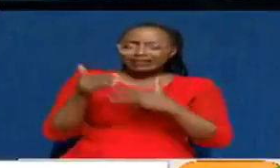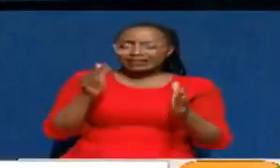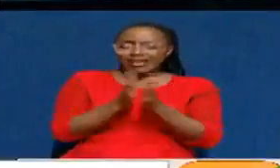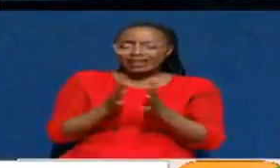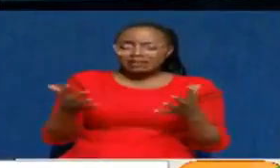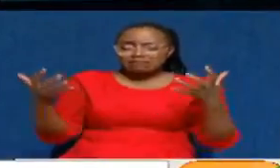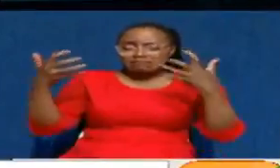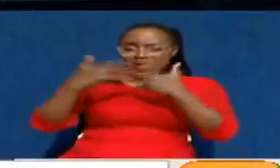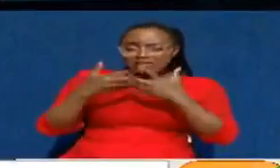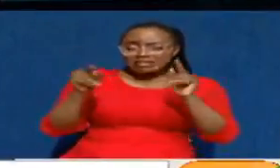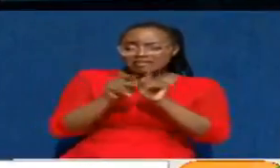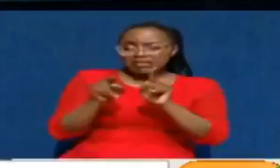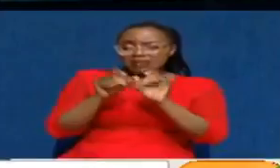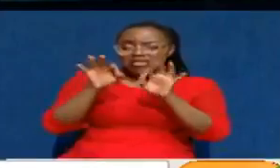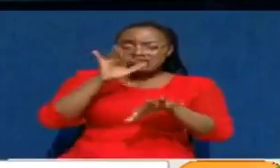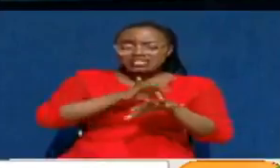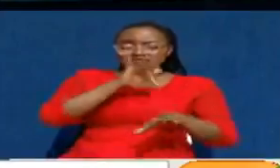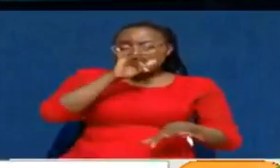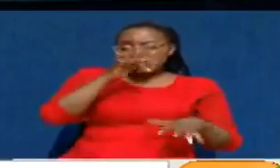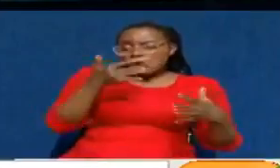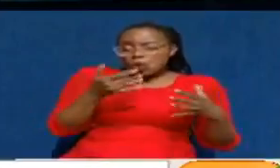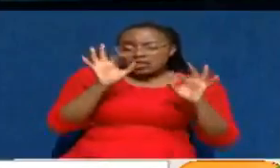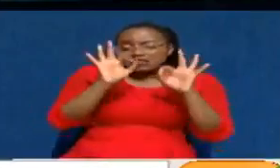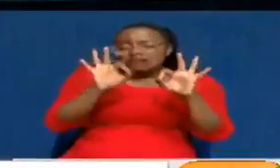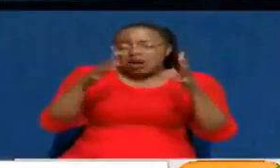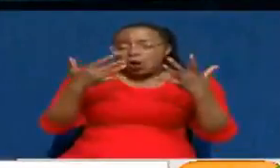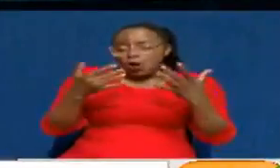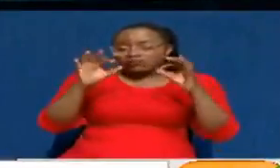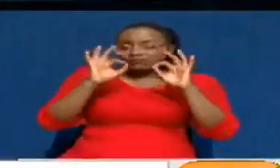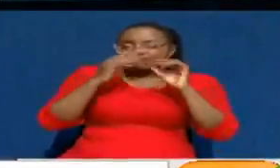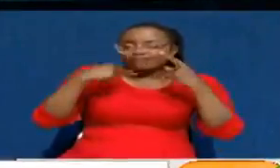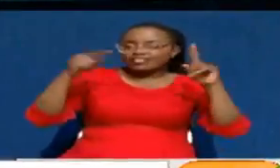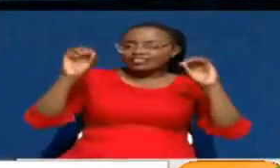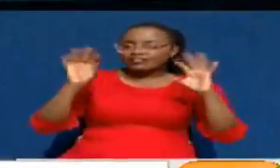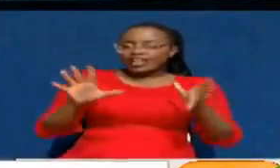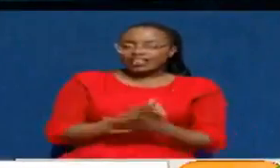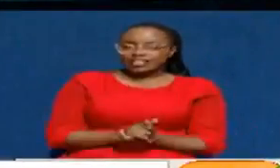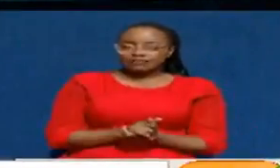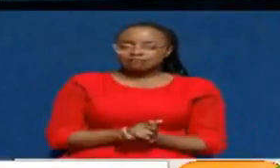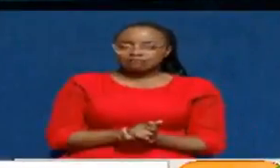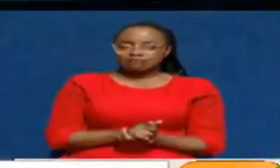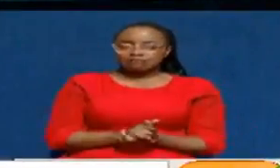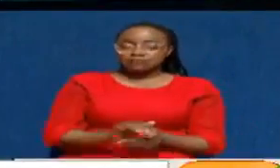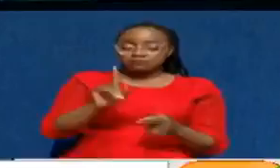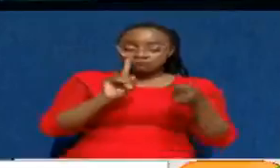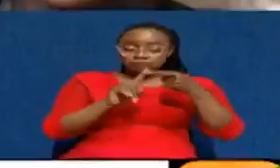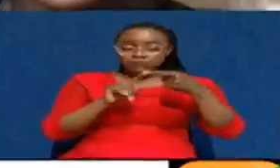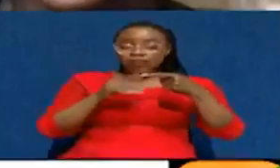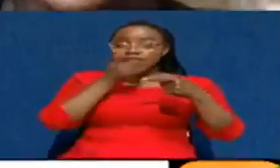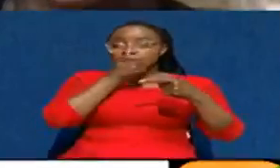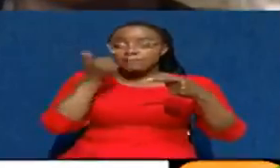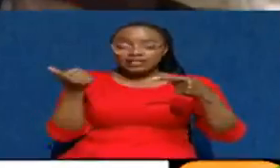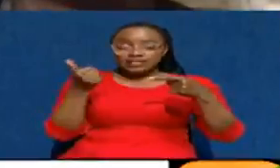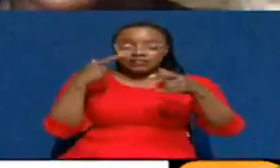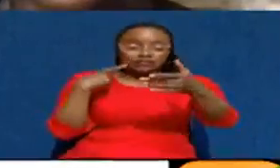and matching as well, whether it's effective or not. What's your response to that? So one, I think the best